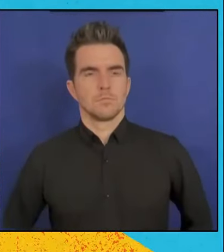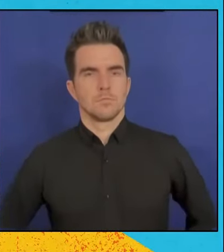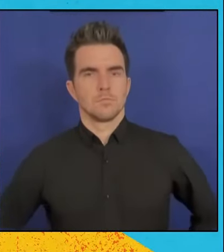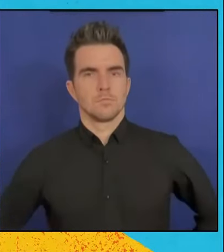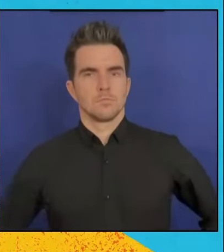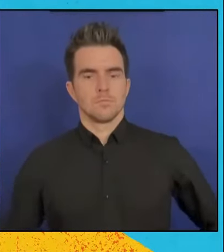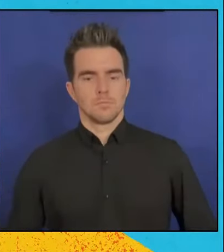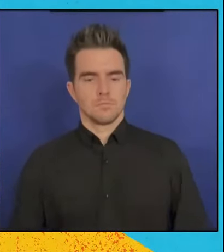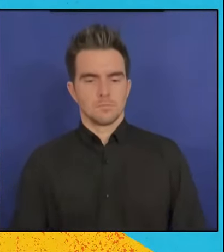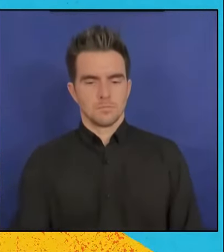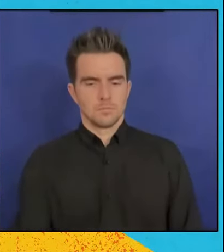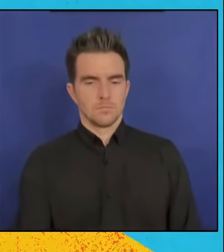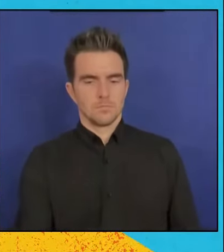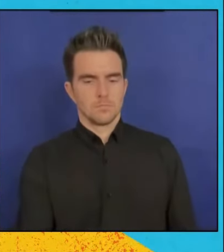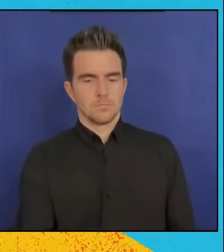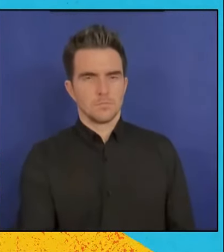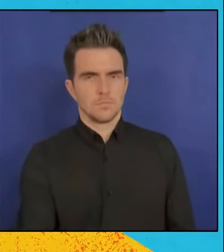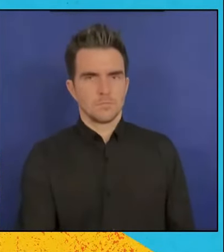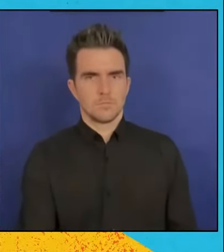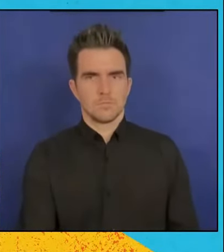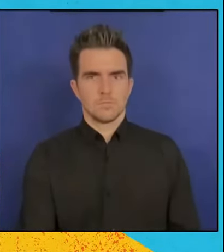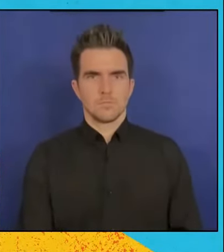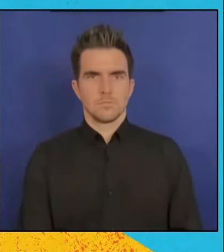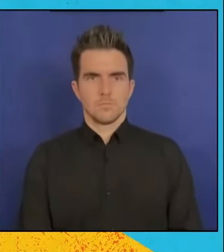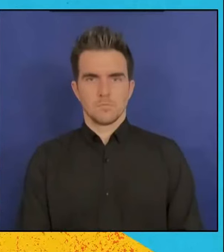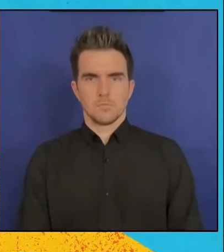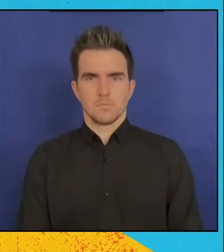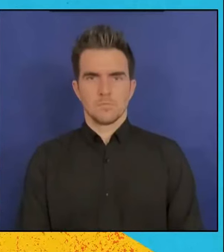Order in the house, please.